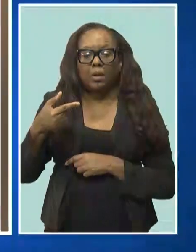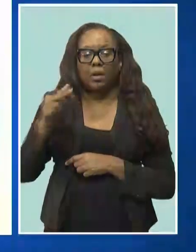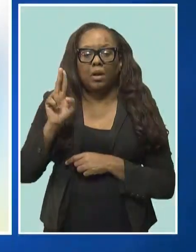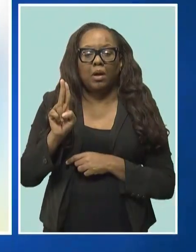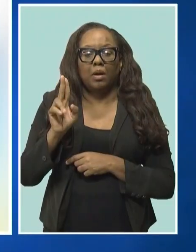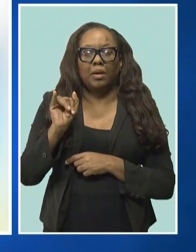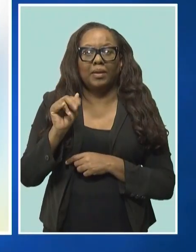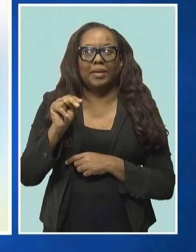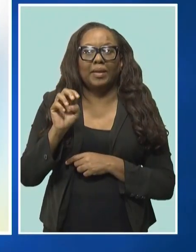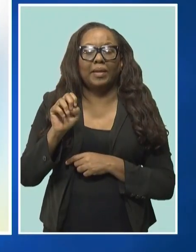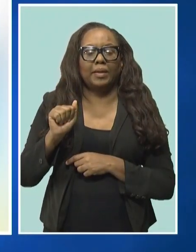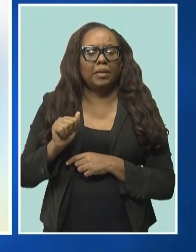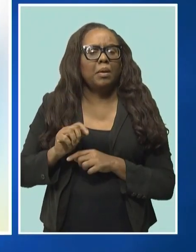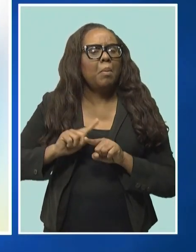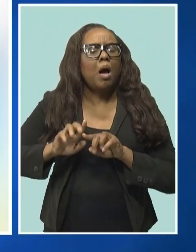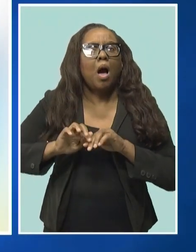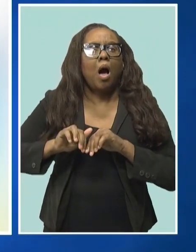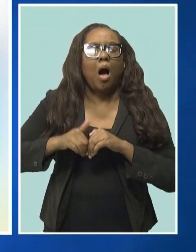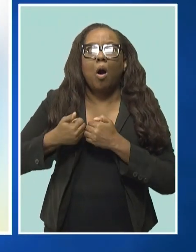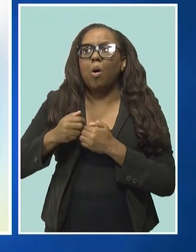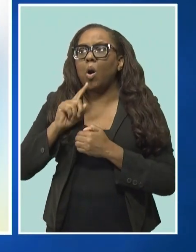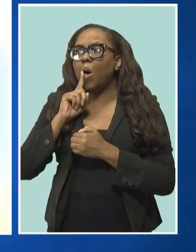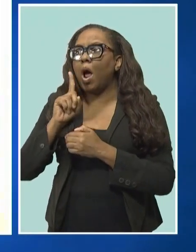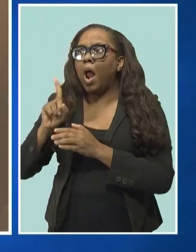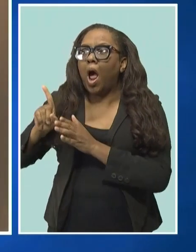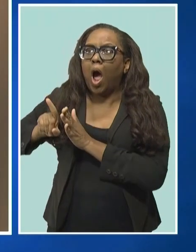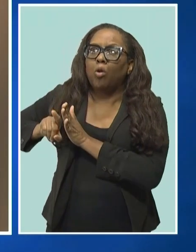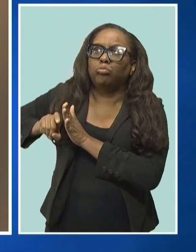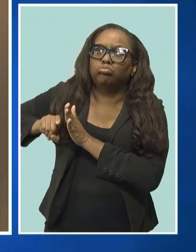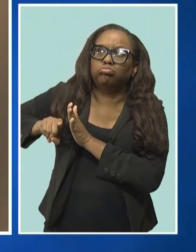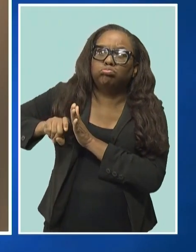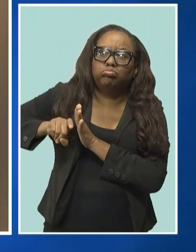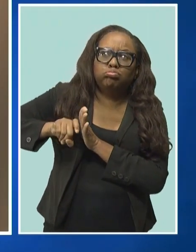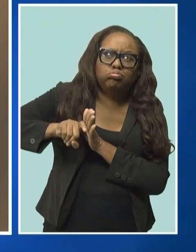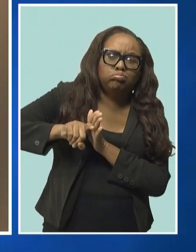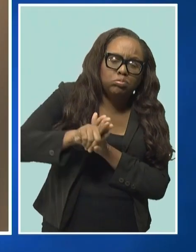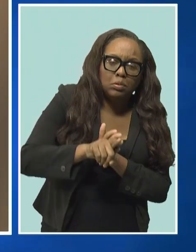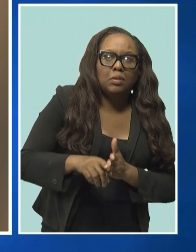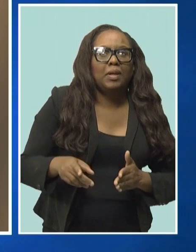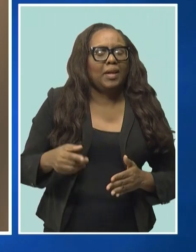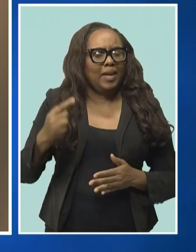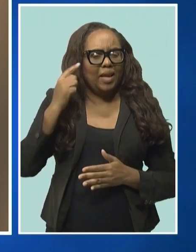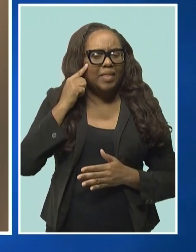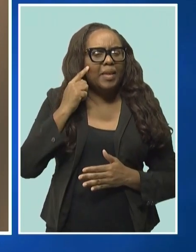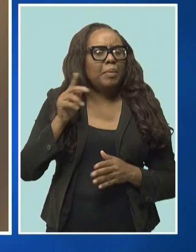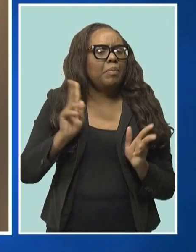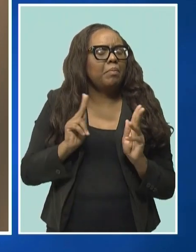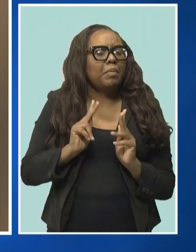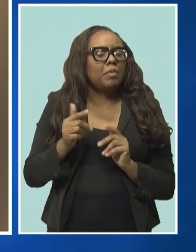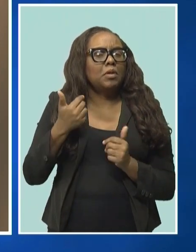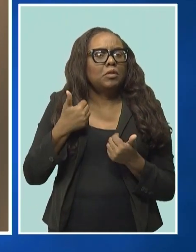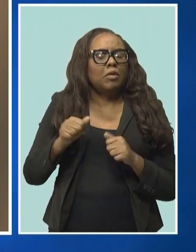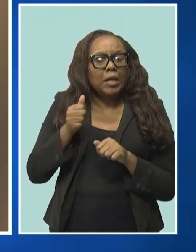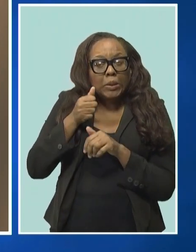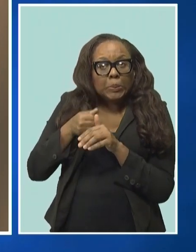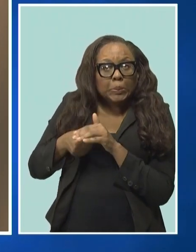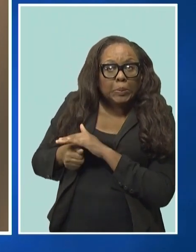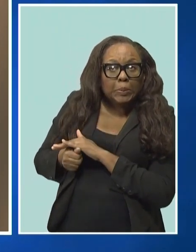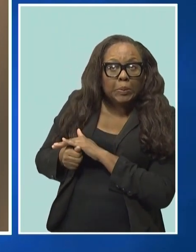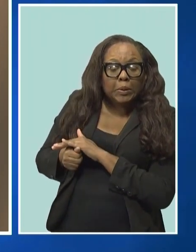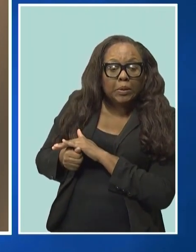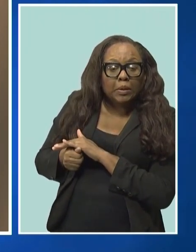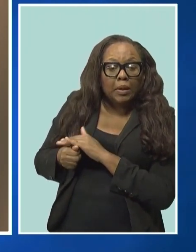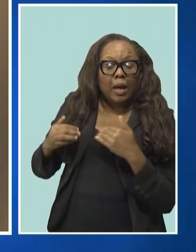The BAS CEO strongly believes it's the result of people trying to sneak animals, plants, or other genetic materials